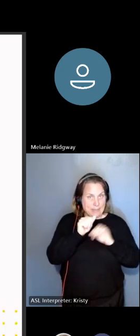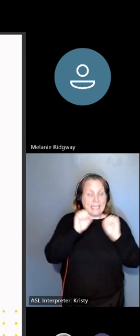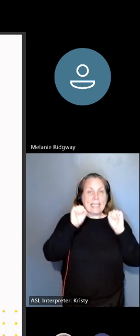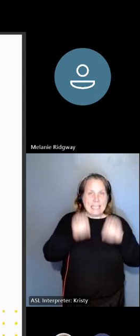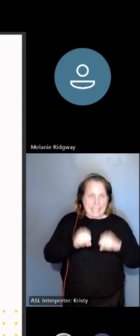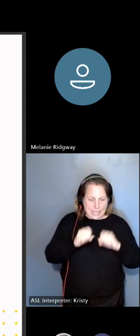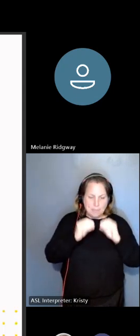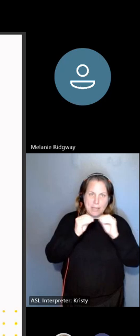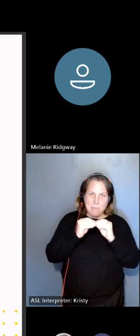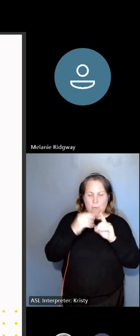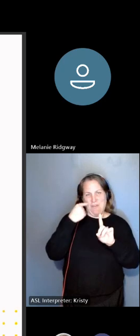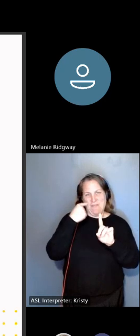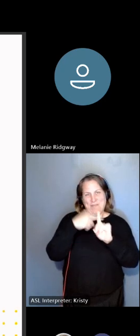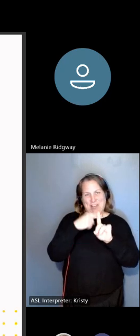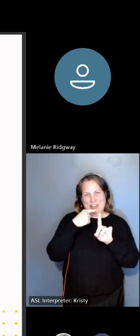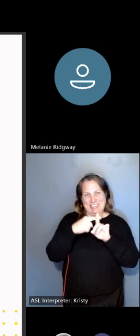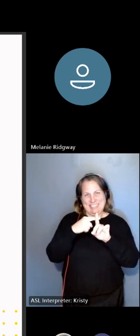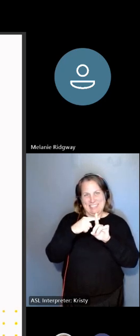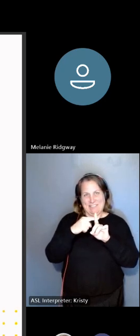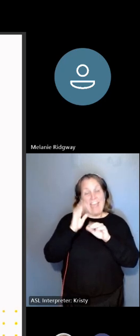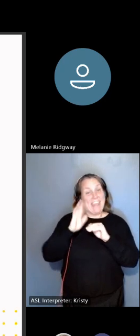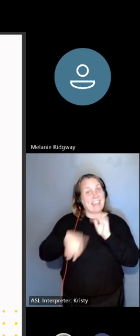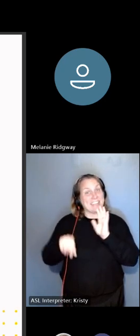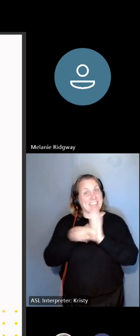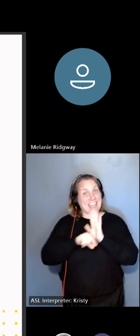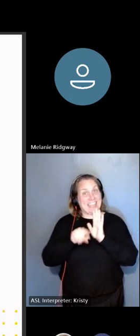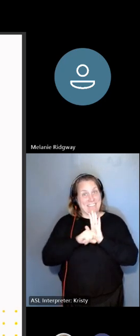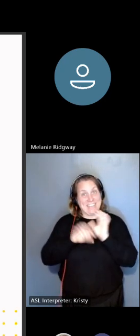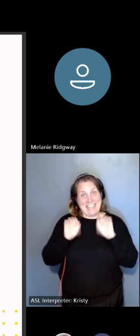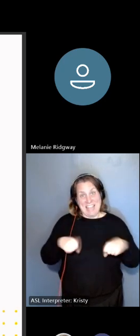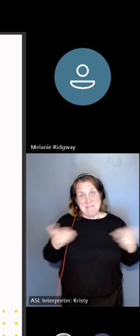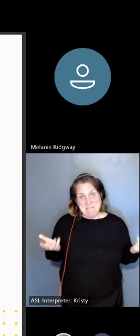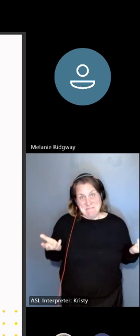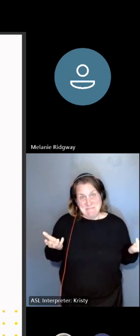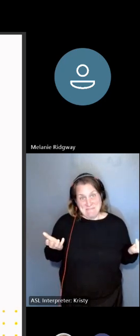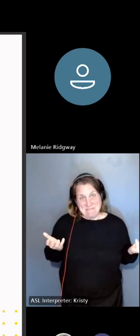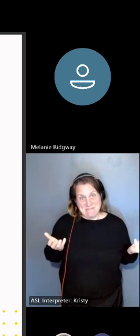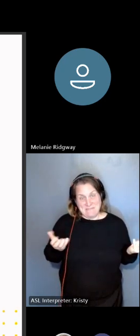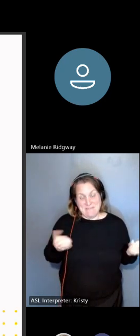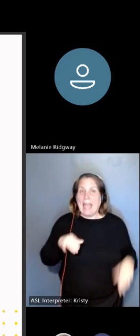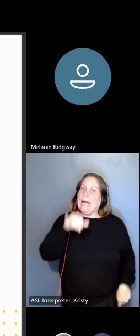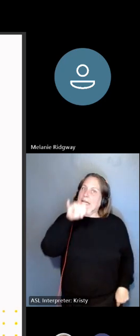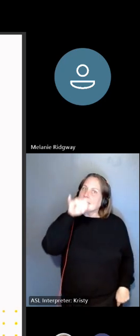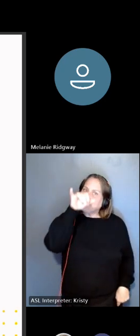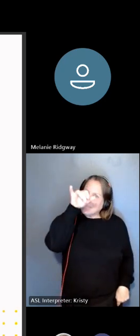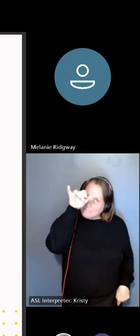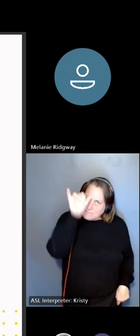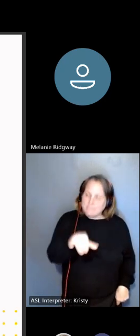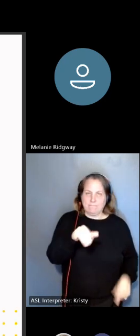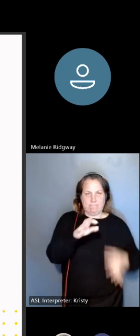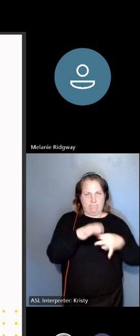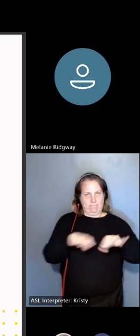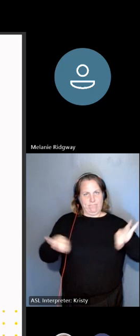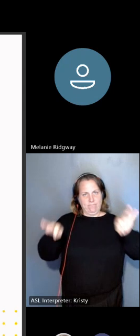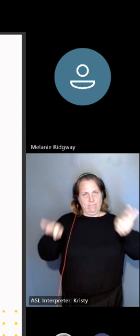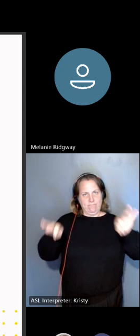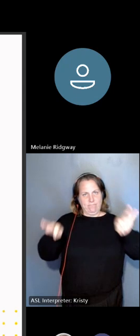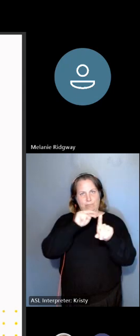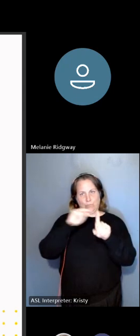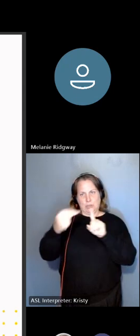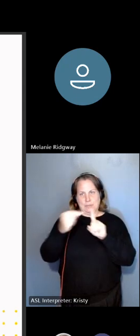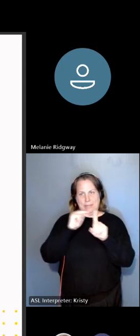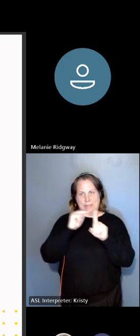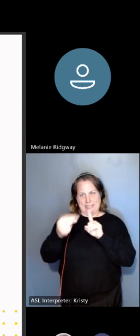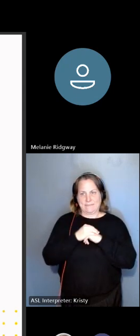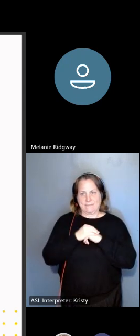more positive than negative. And that is an important perspective